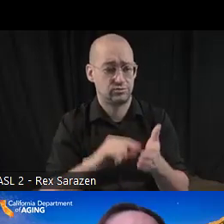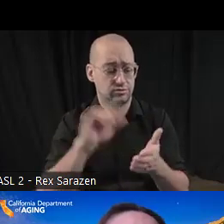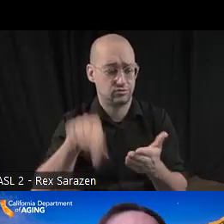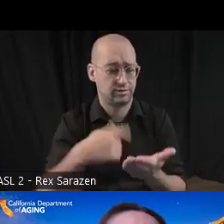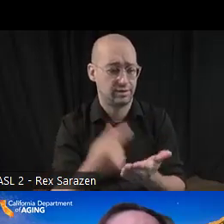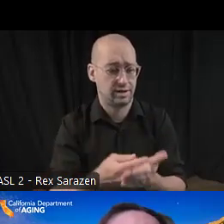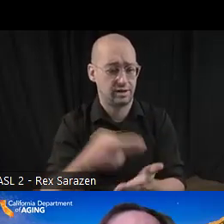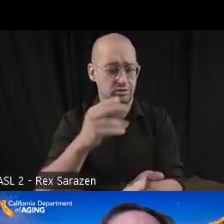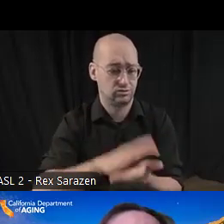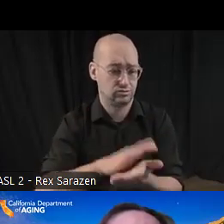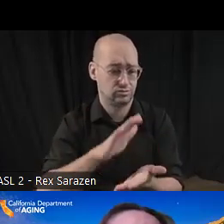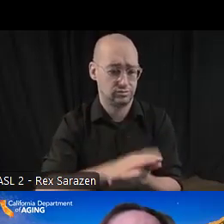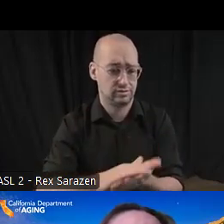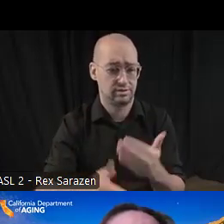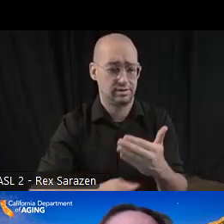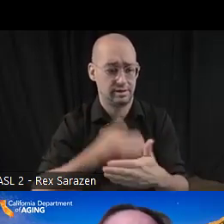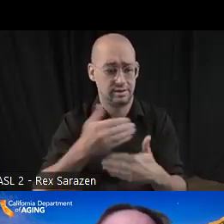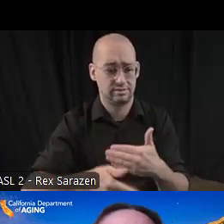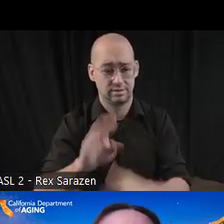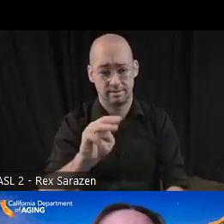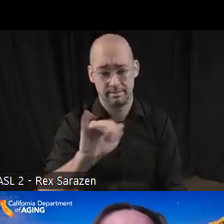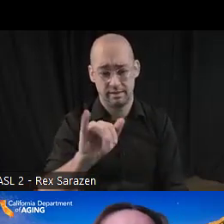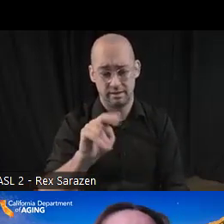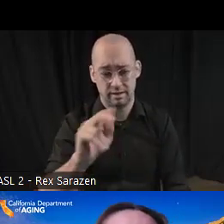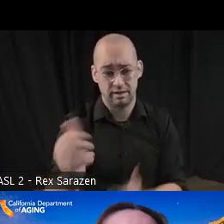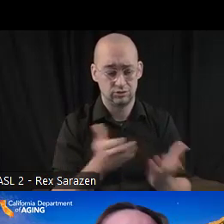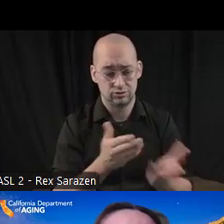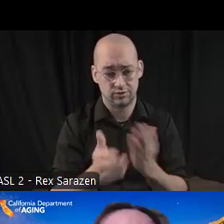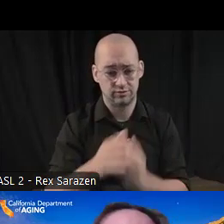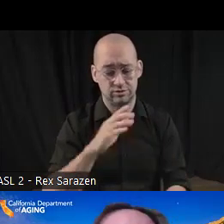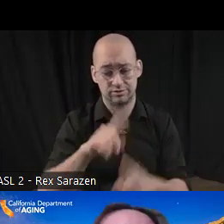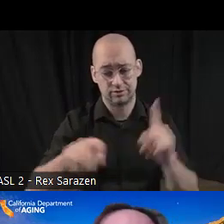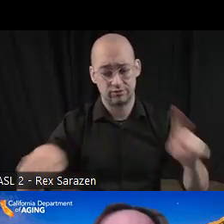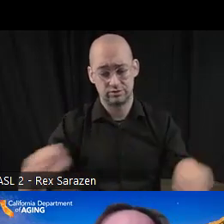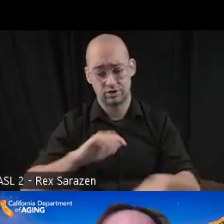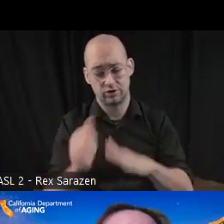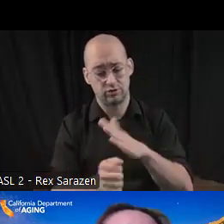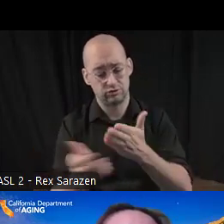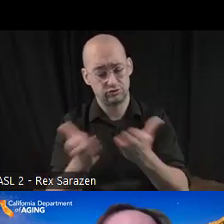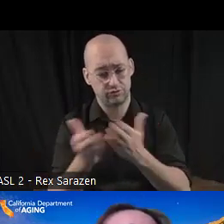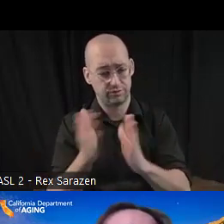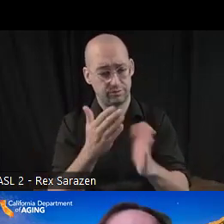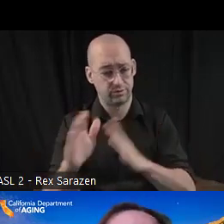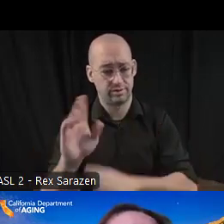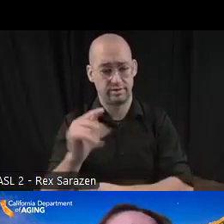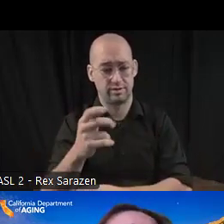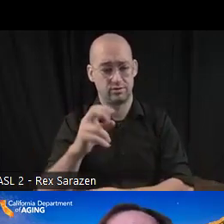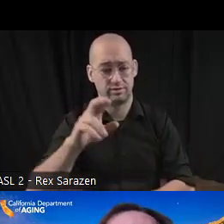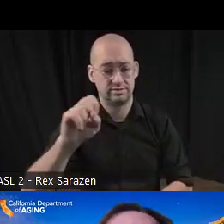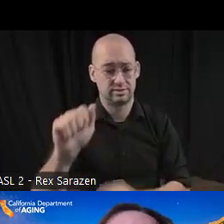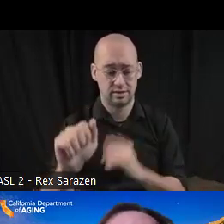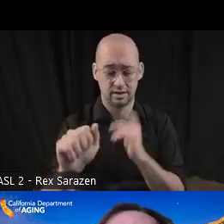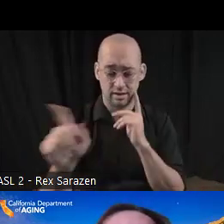Next, we have Mina, who has spent her career serving diverse and underserved communities. We have Teresa, who is